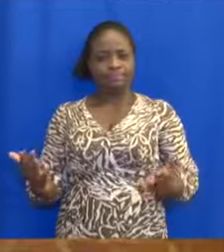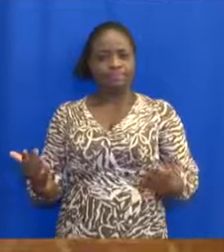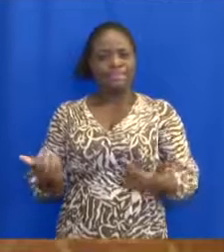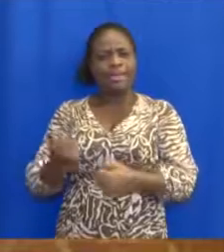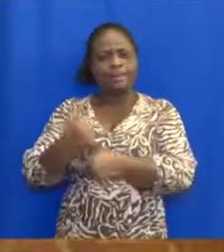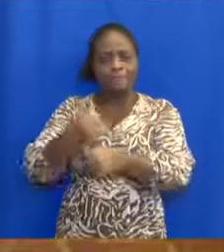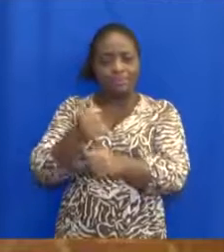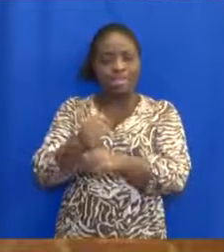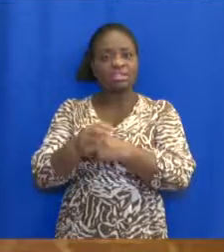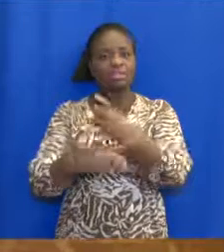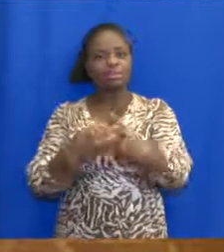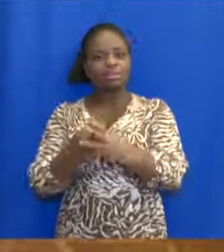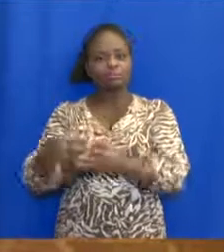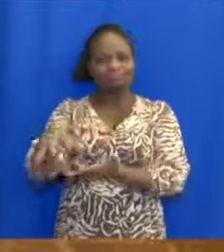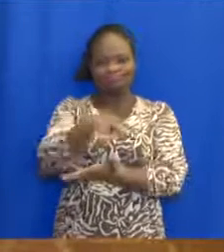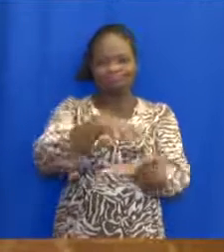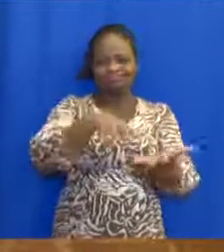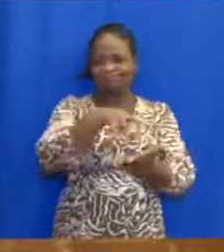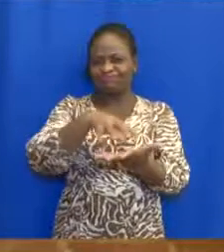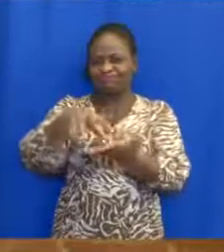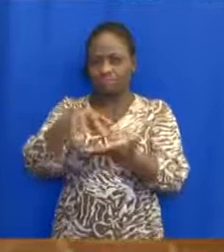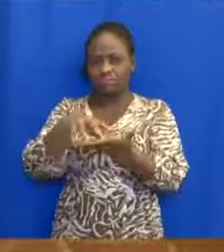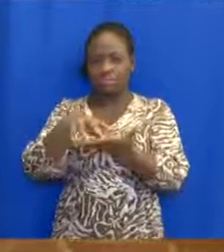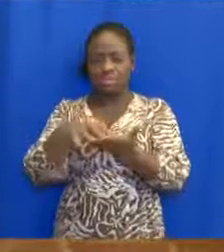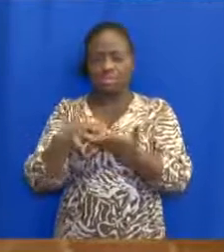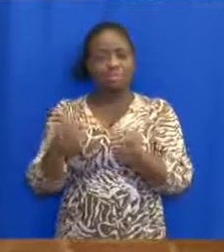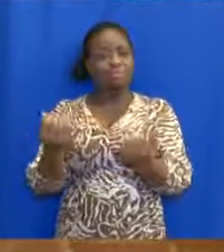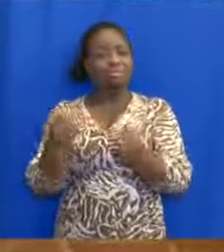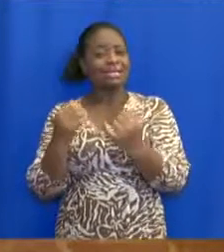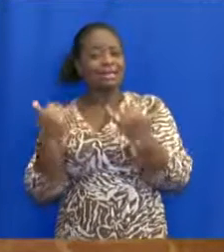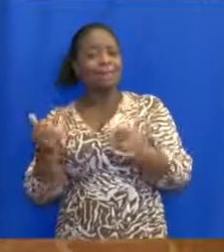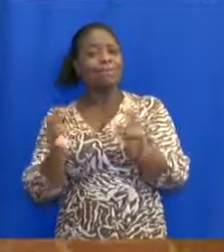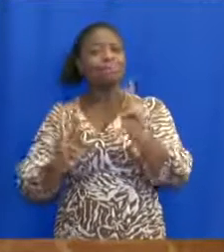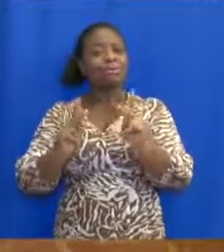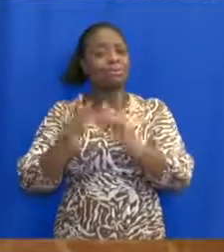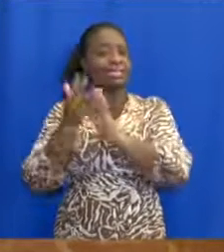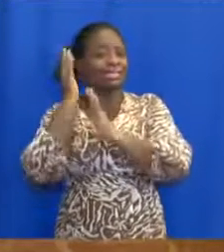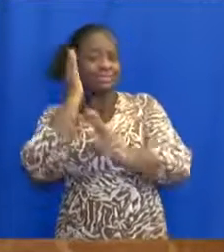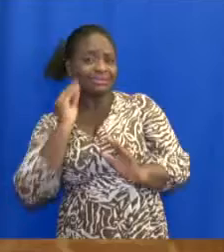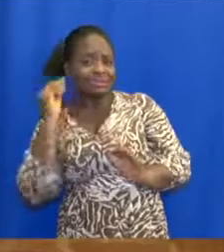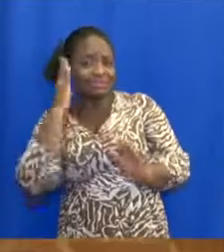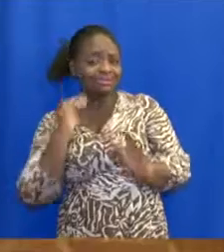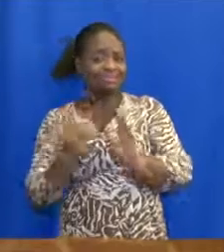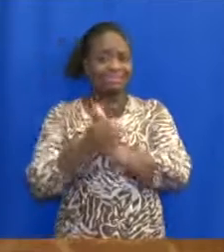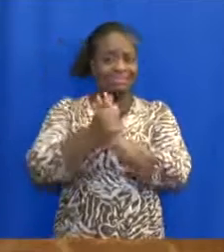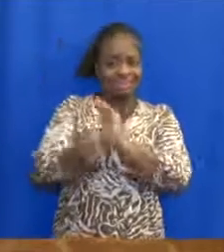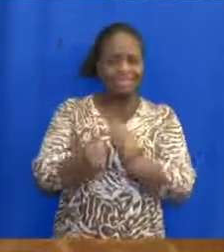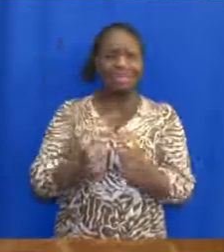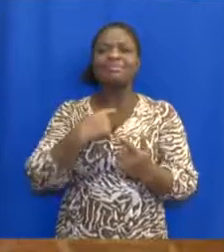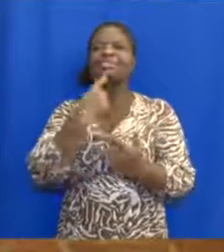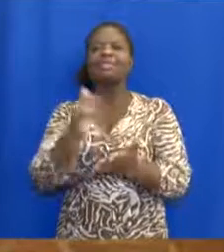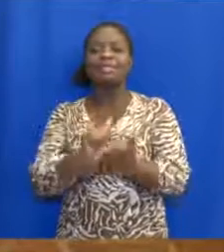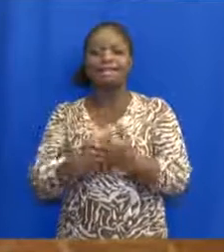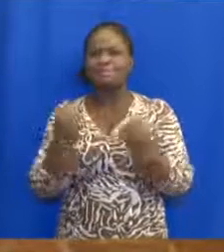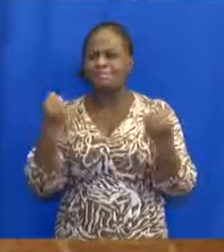world into uncharted waters, as even the experts admit that they are having to learn as we